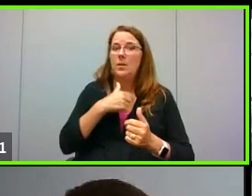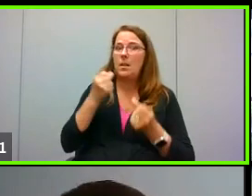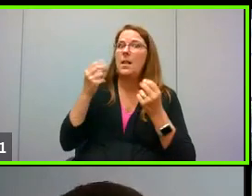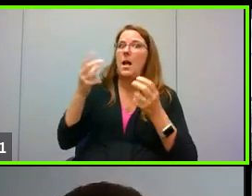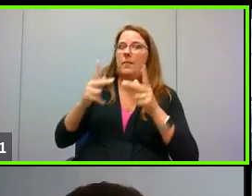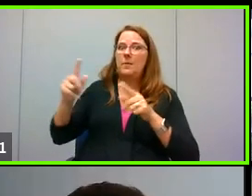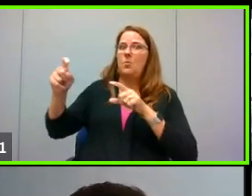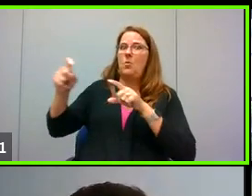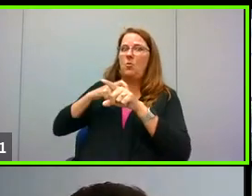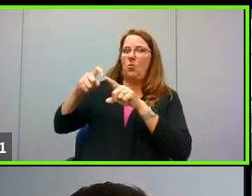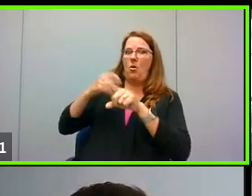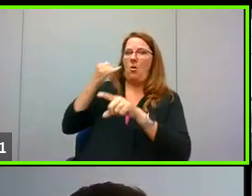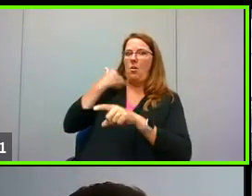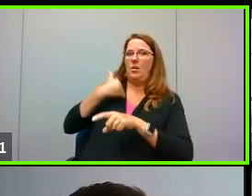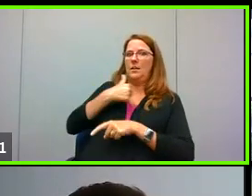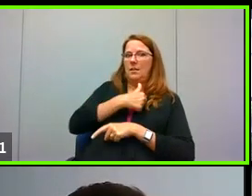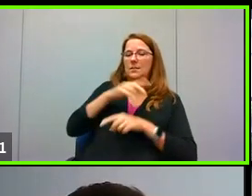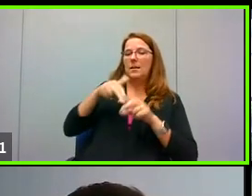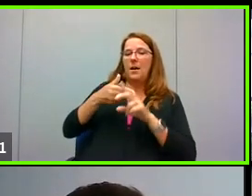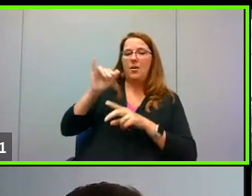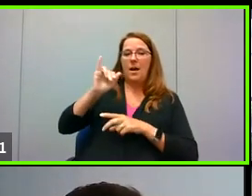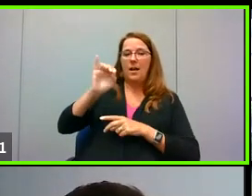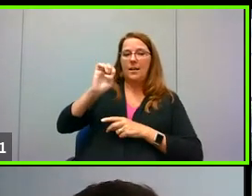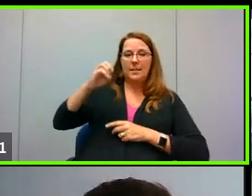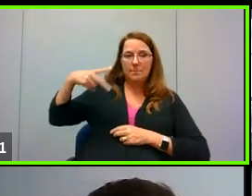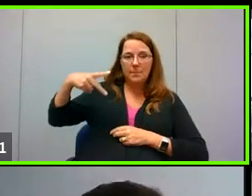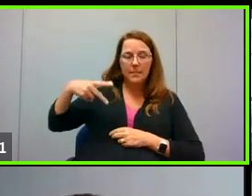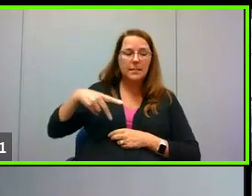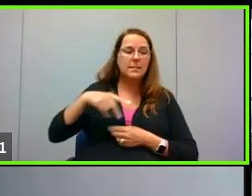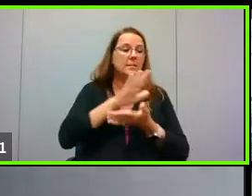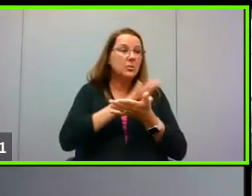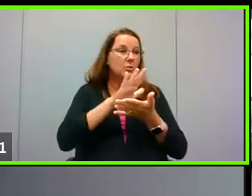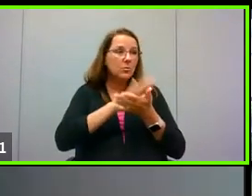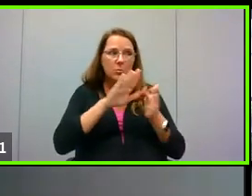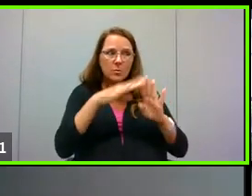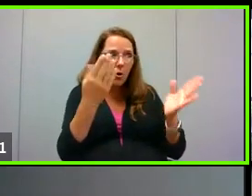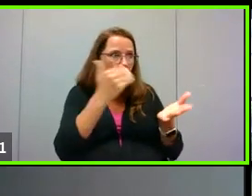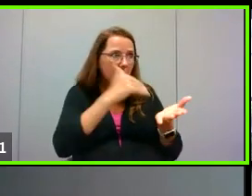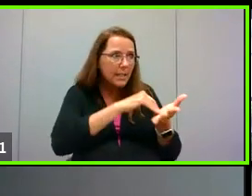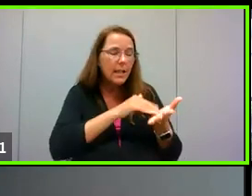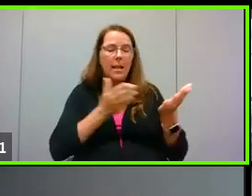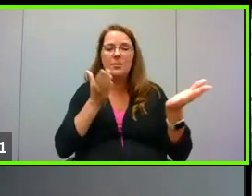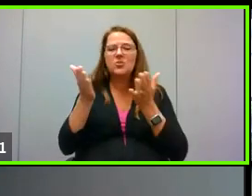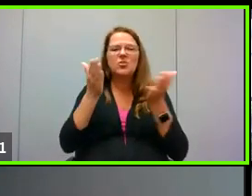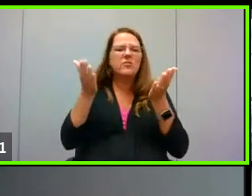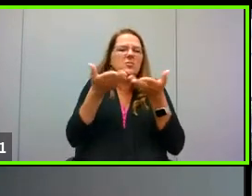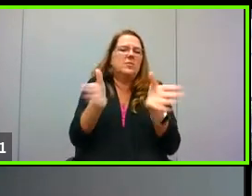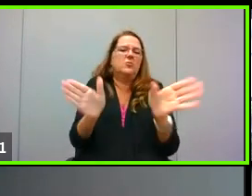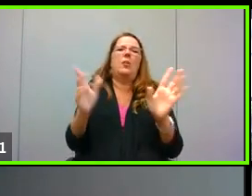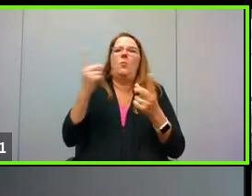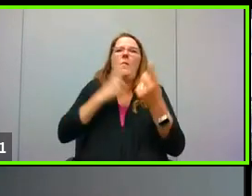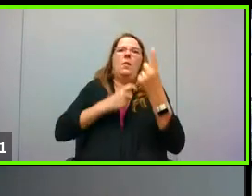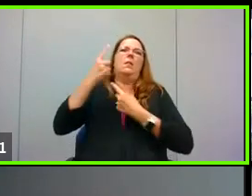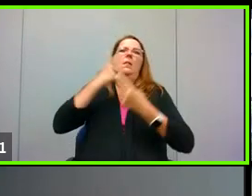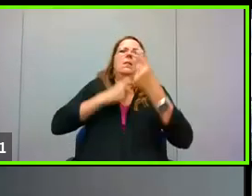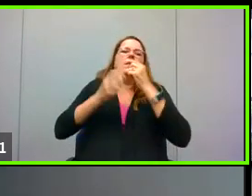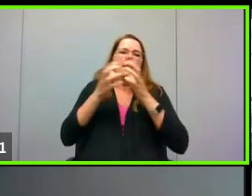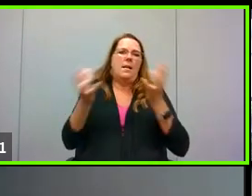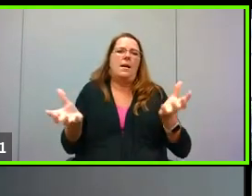imagine, about IEPs, about school reopenings, about services in general,